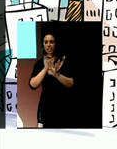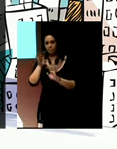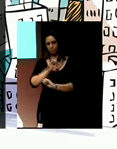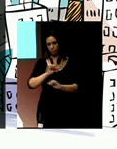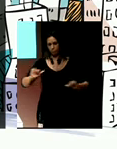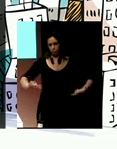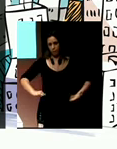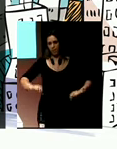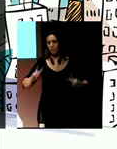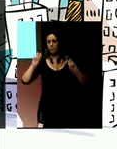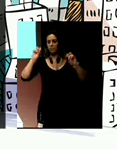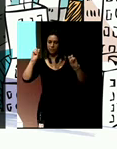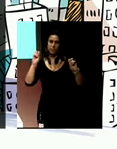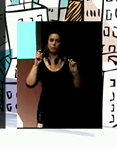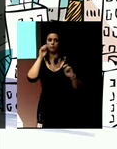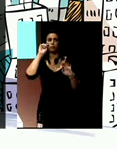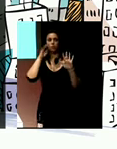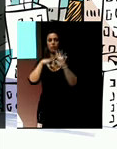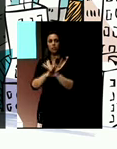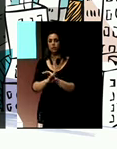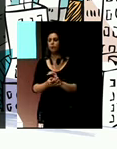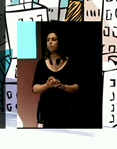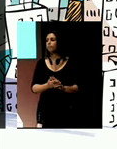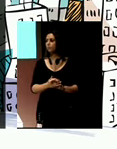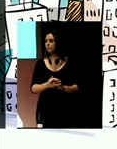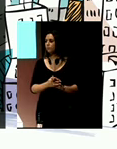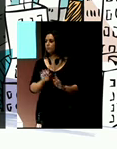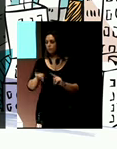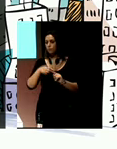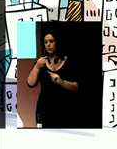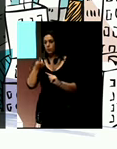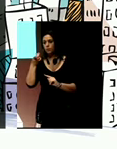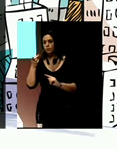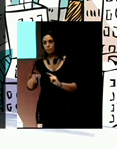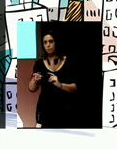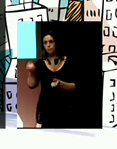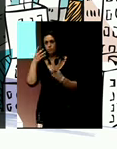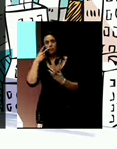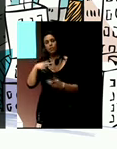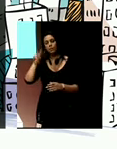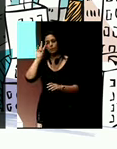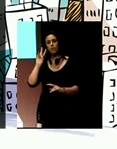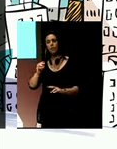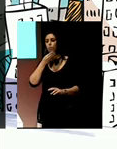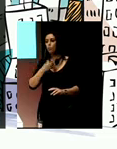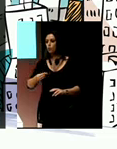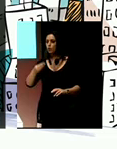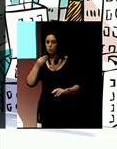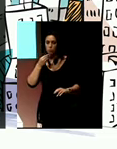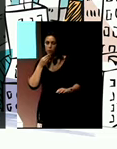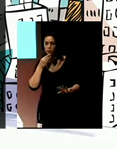applied in our neighbor countries, Portugal, in terms of accessible tourism. We are going to talk a very